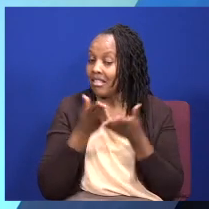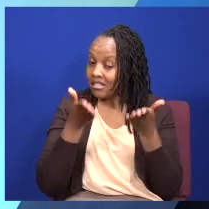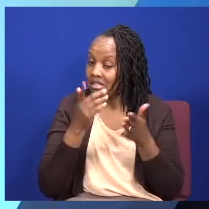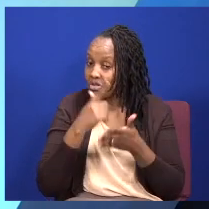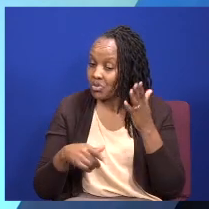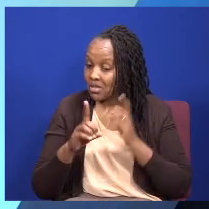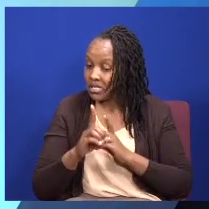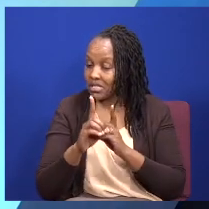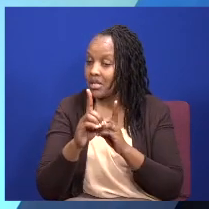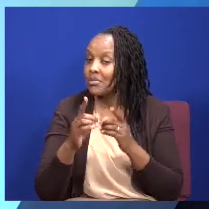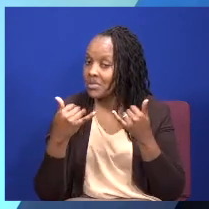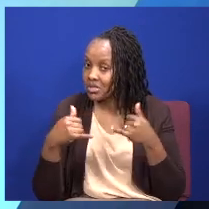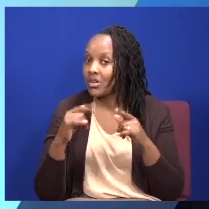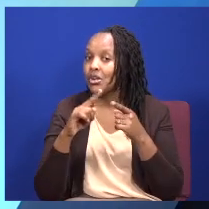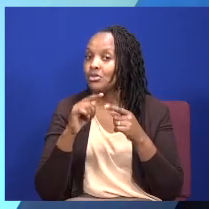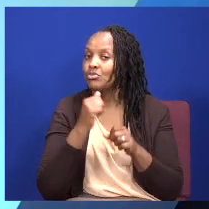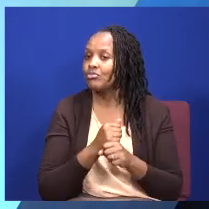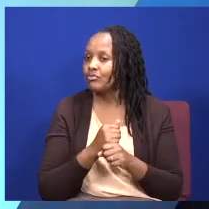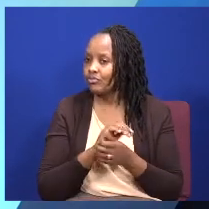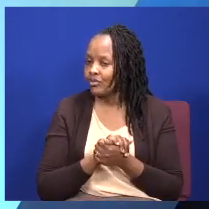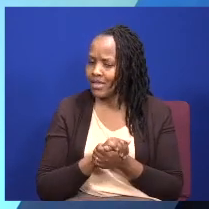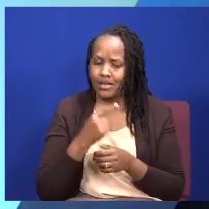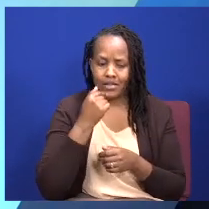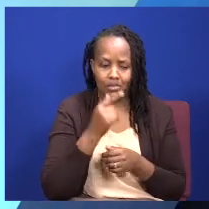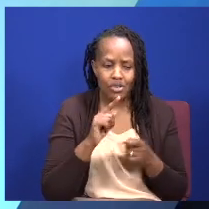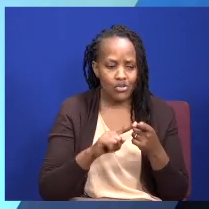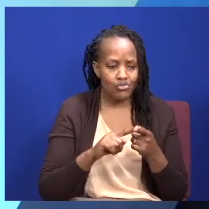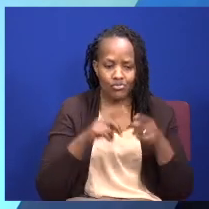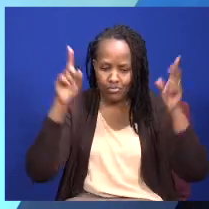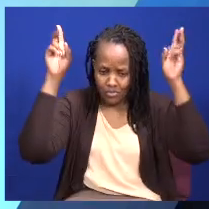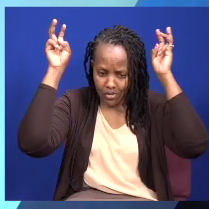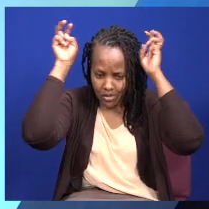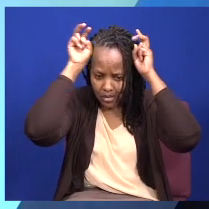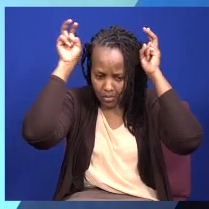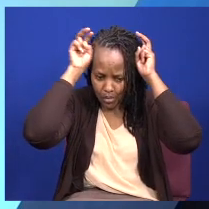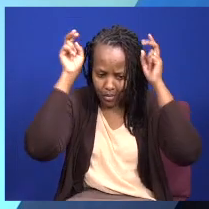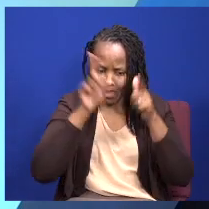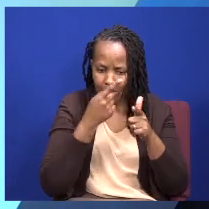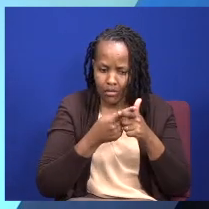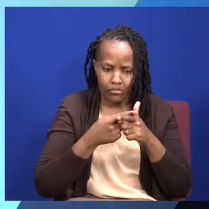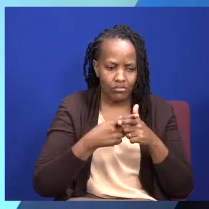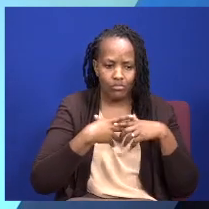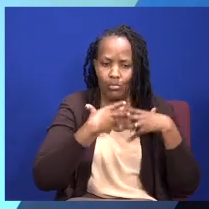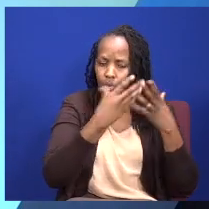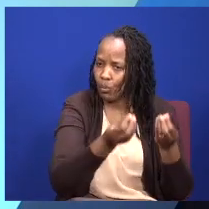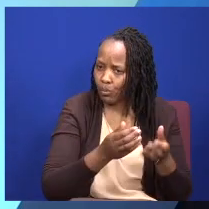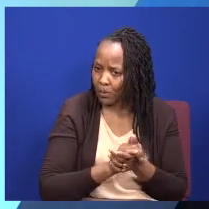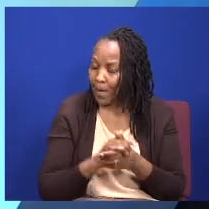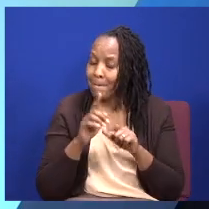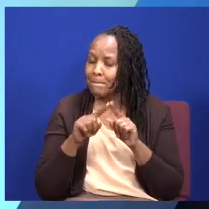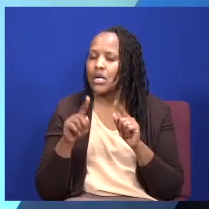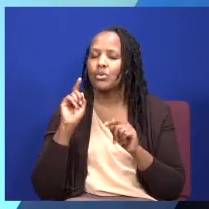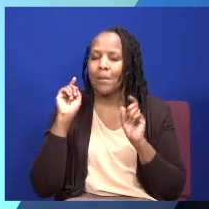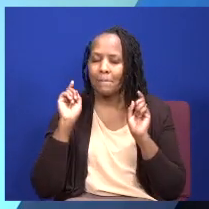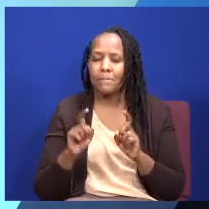wanted to do, that they could speak to this demon and it will fly. It will run away. But what we are required is to pray.